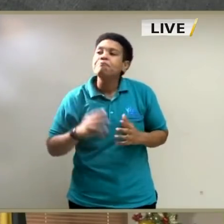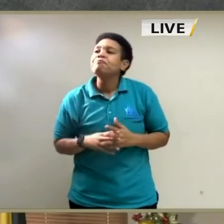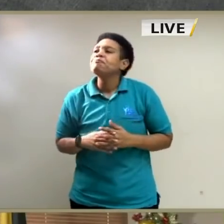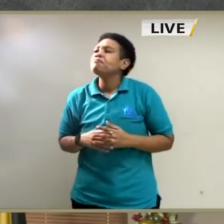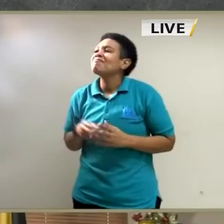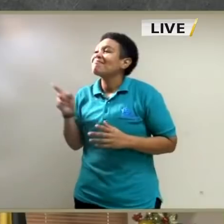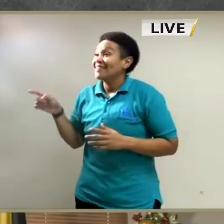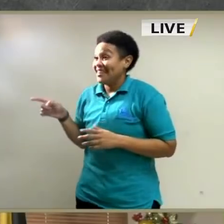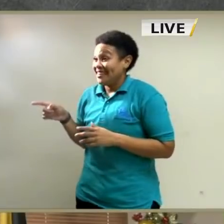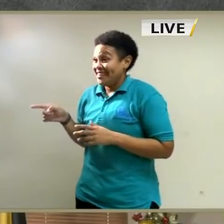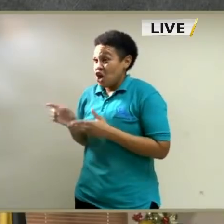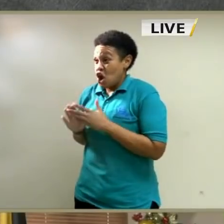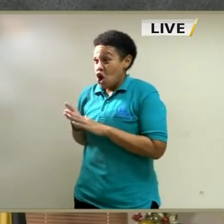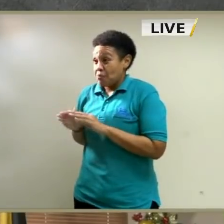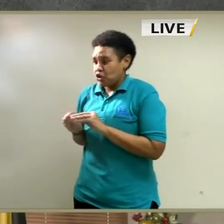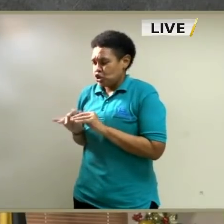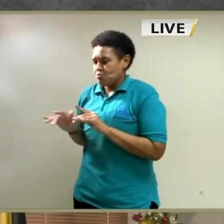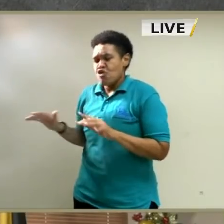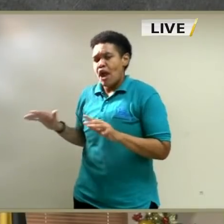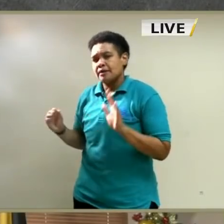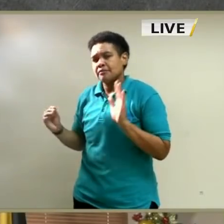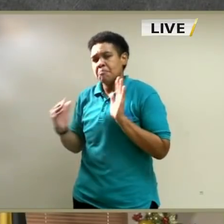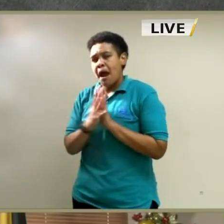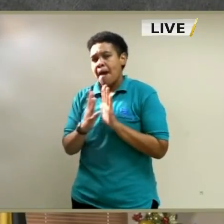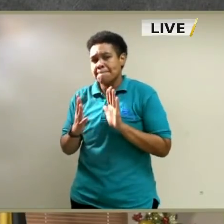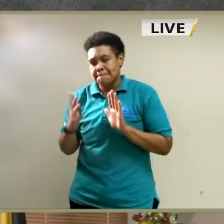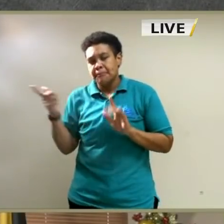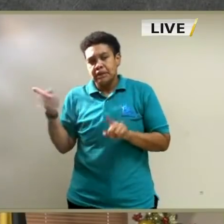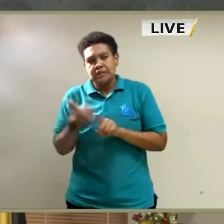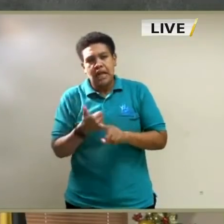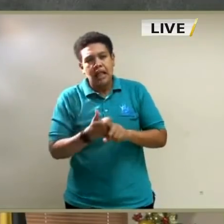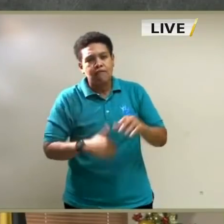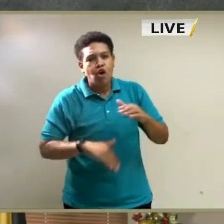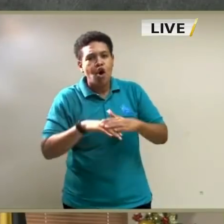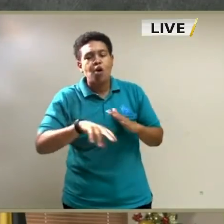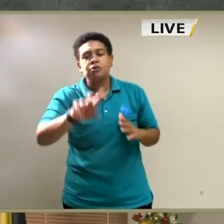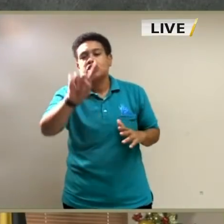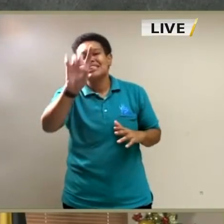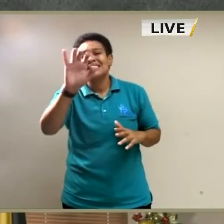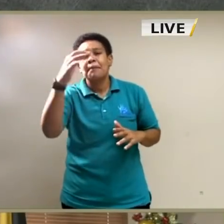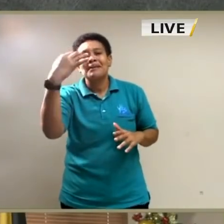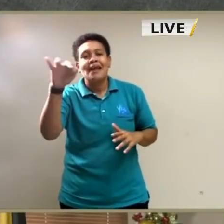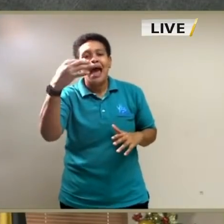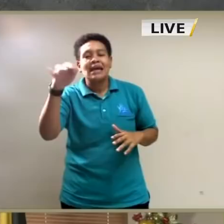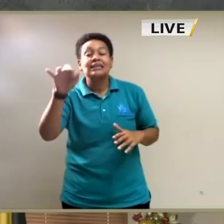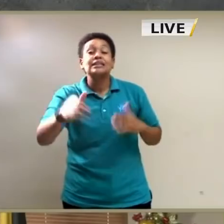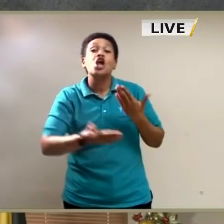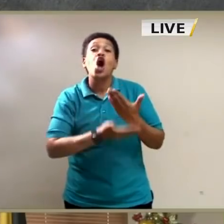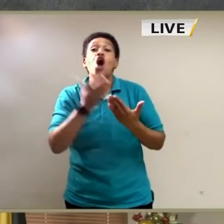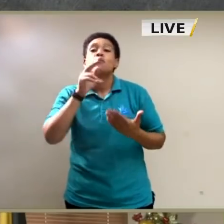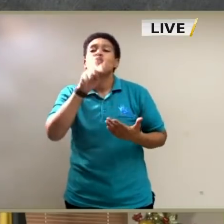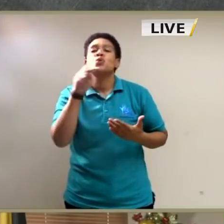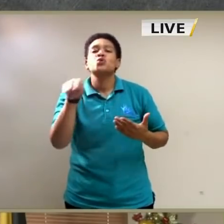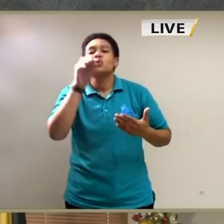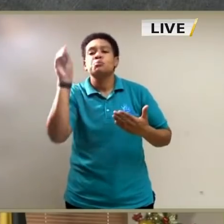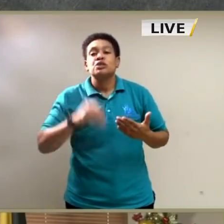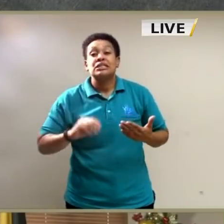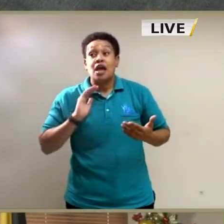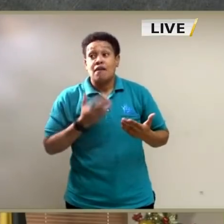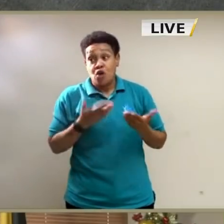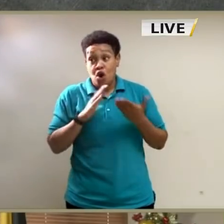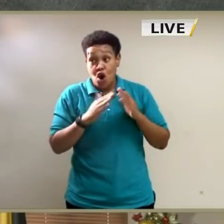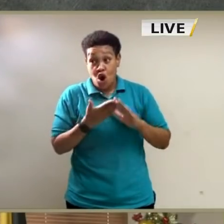This is a community map up to December 19, when almost 22% of our